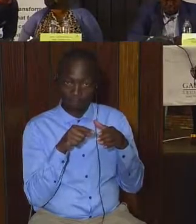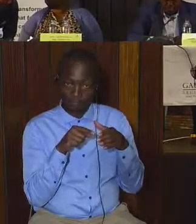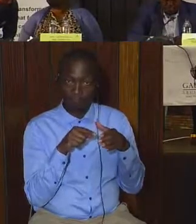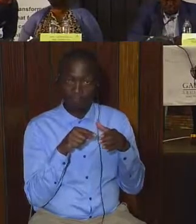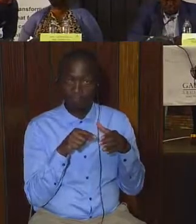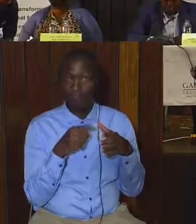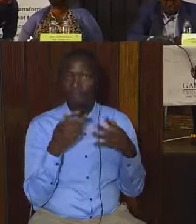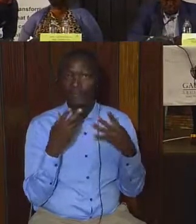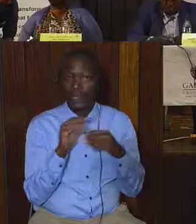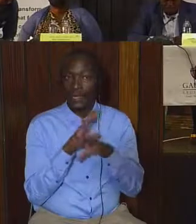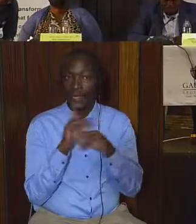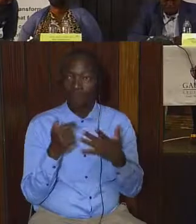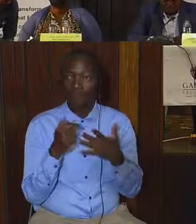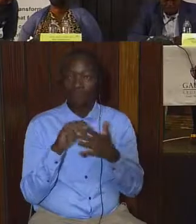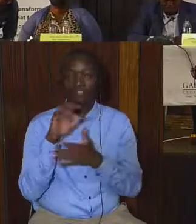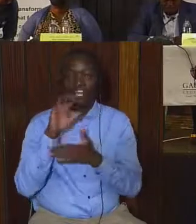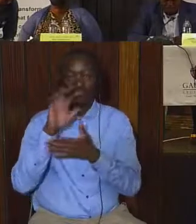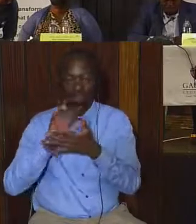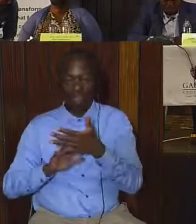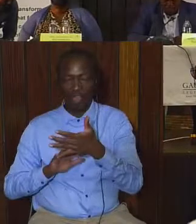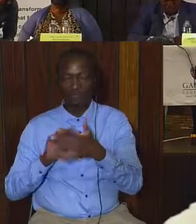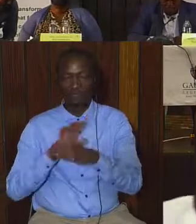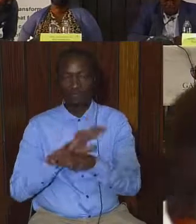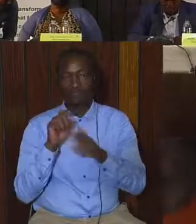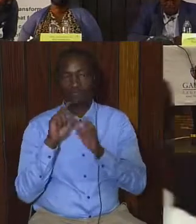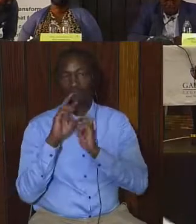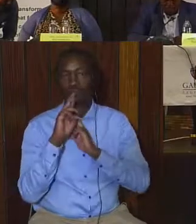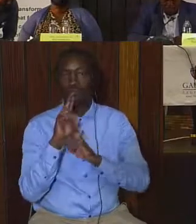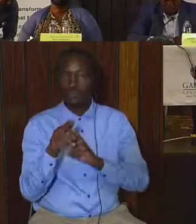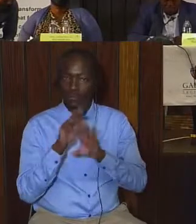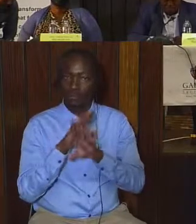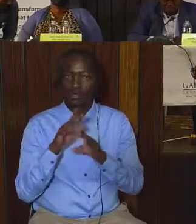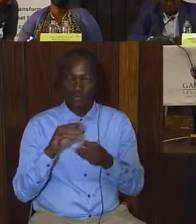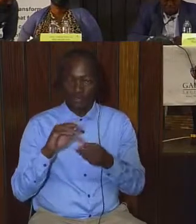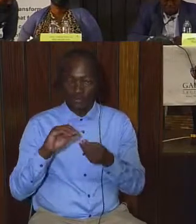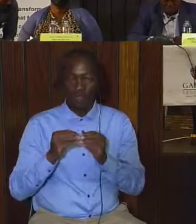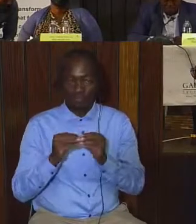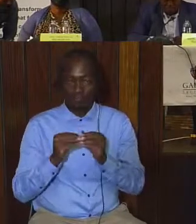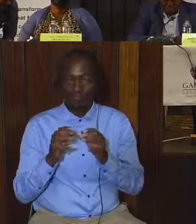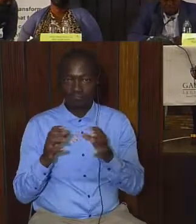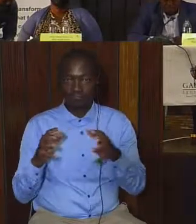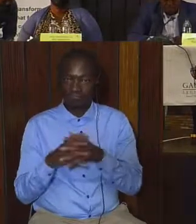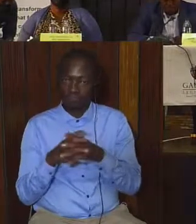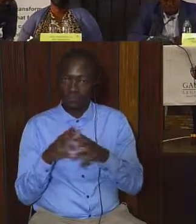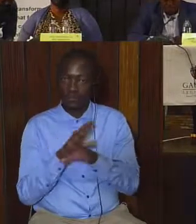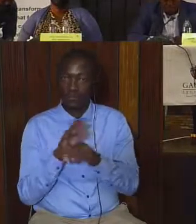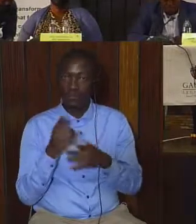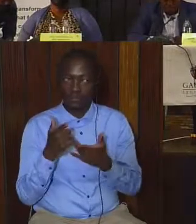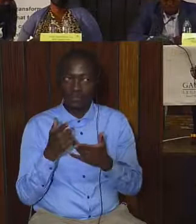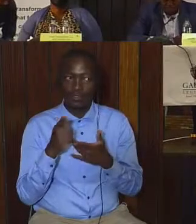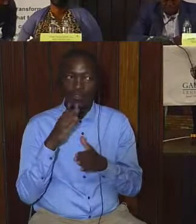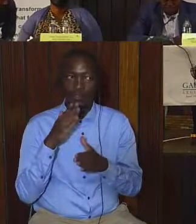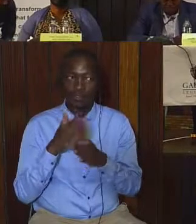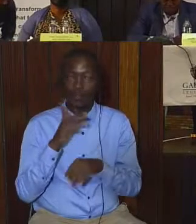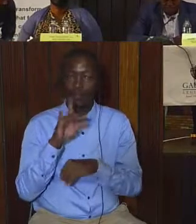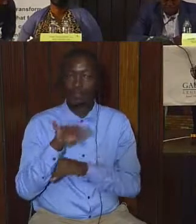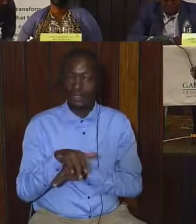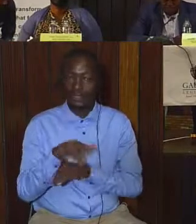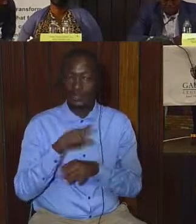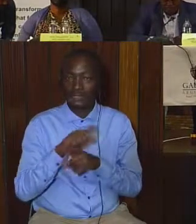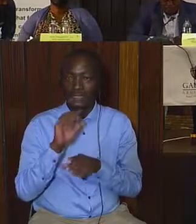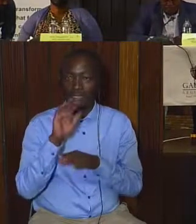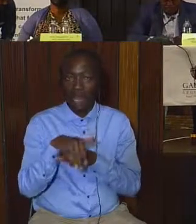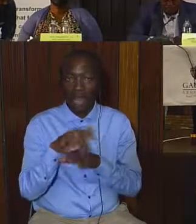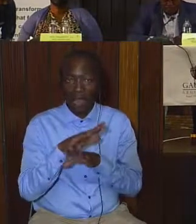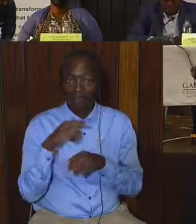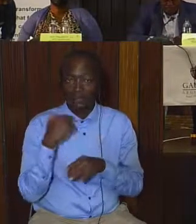they've already got a draft report that they've put together for the committee. They will work on that, and after lunch